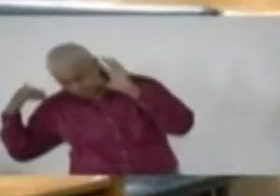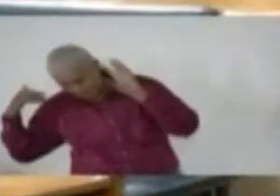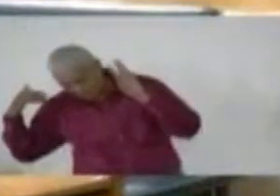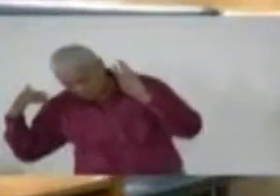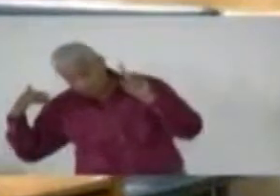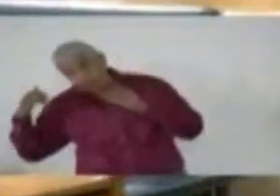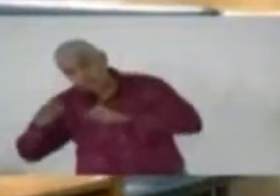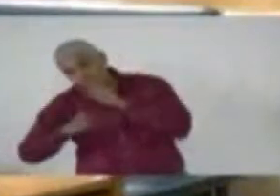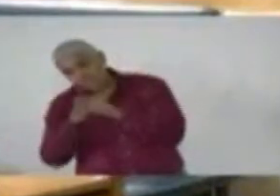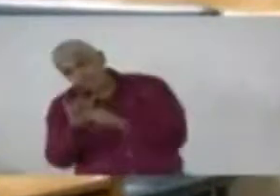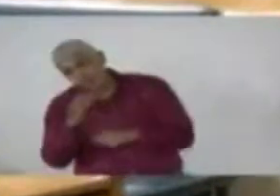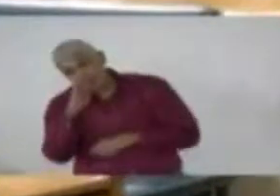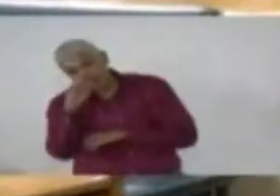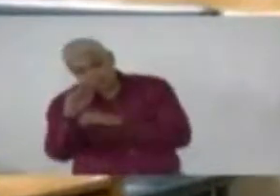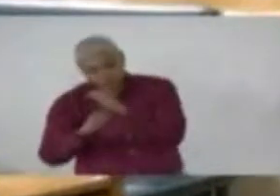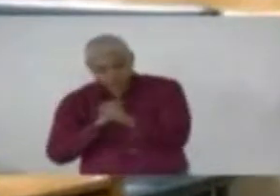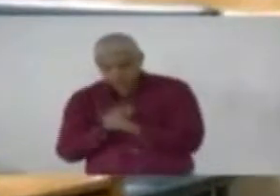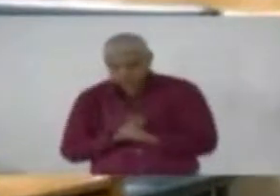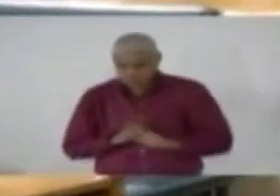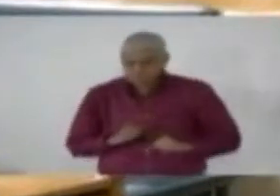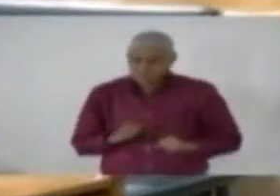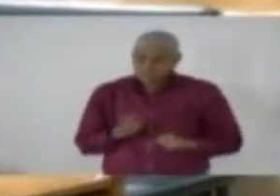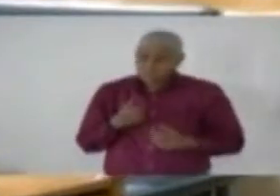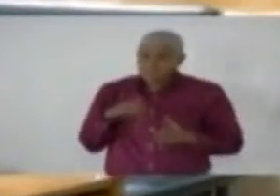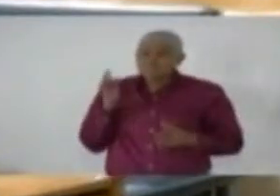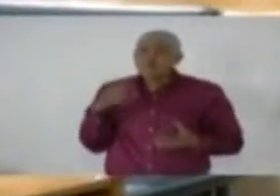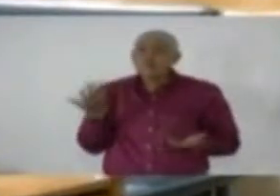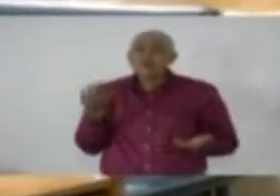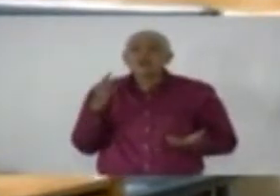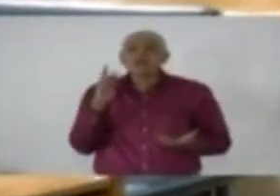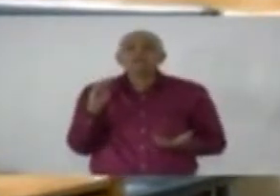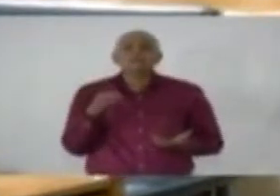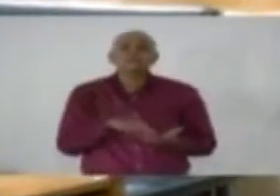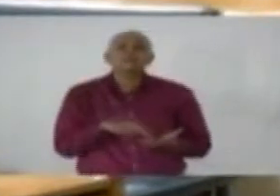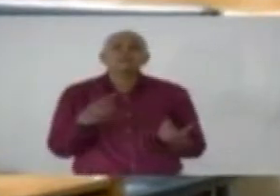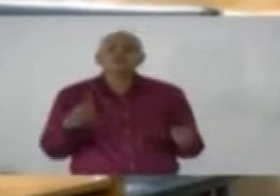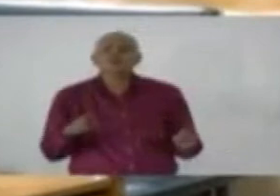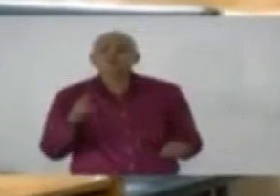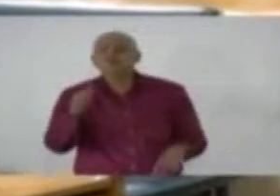yet. And you know what I found, Senator Scott Motley? You